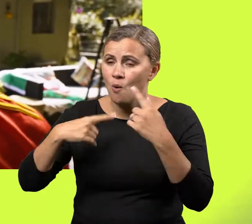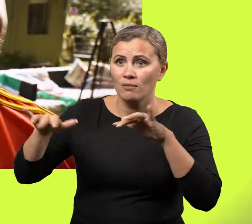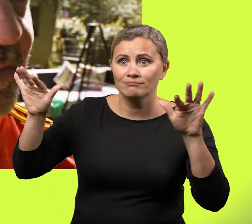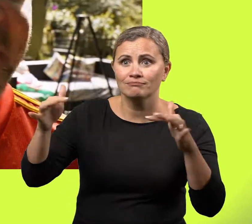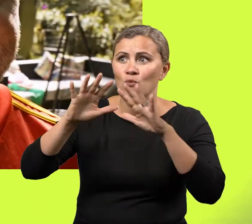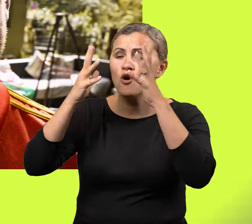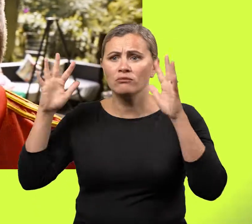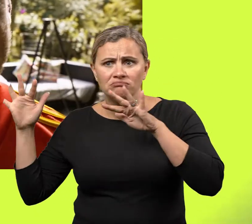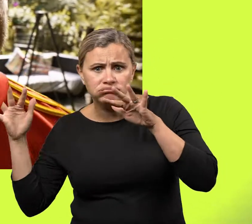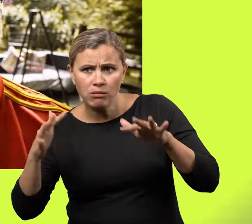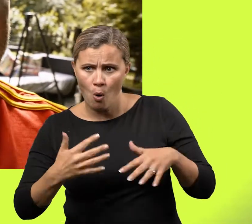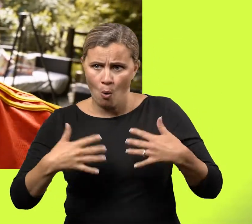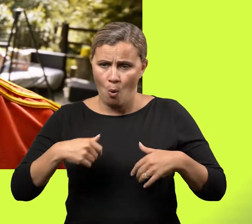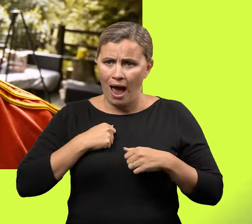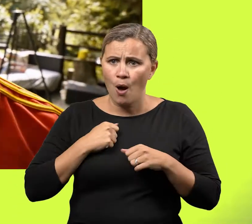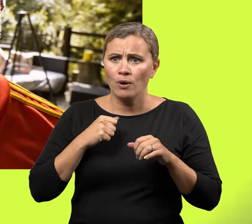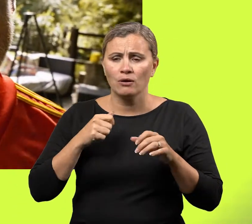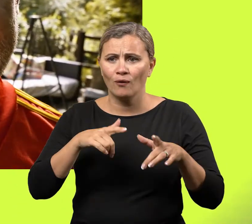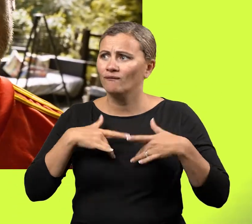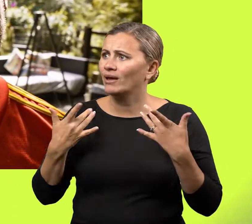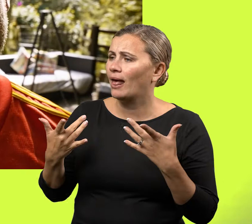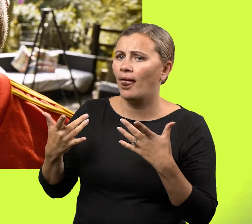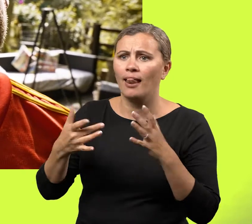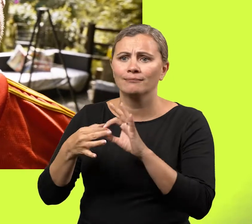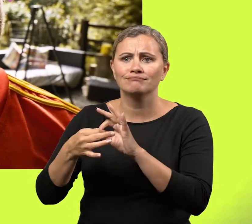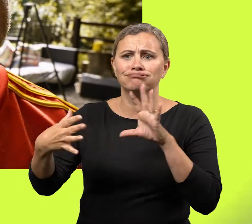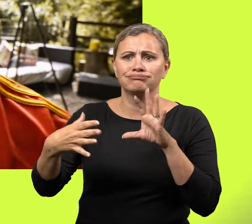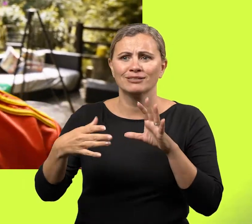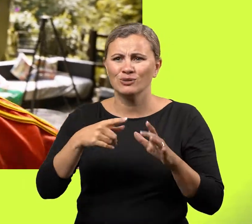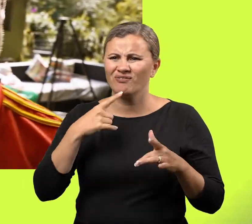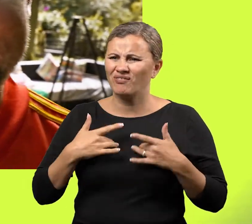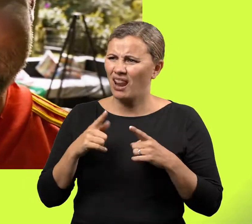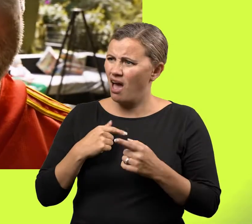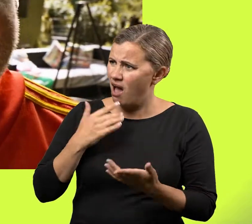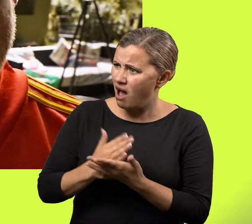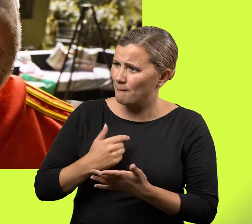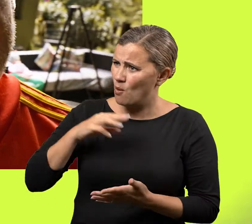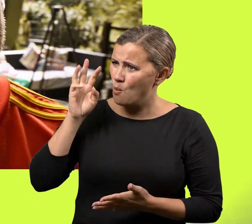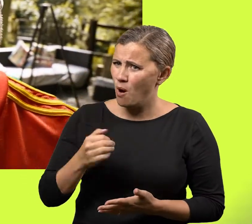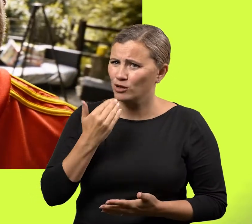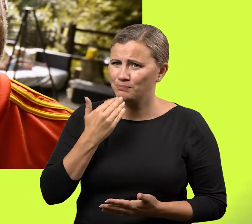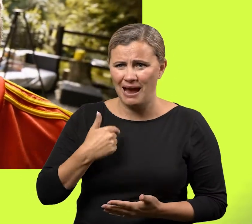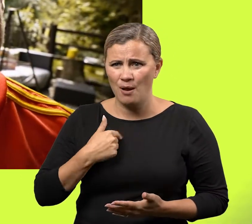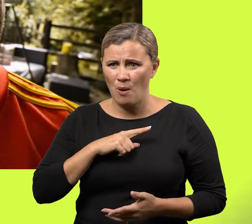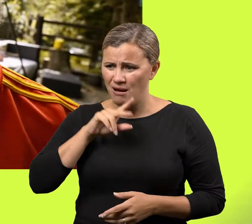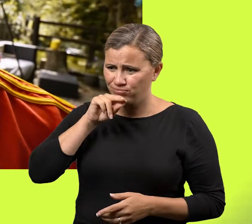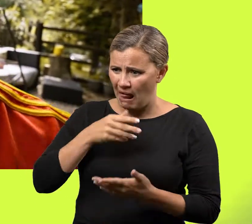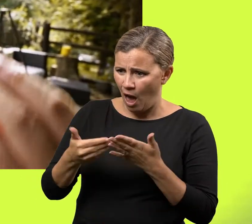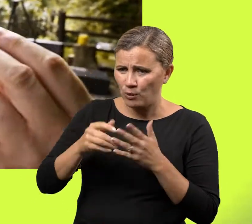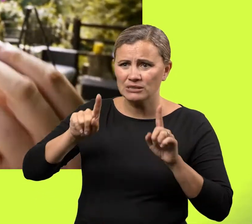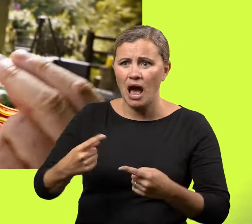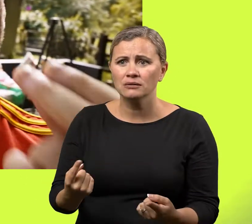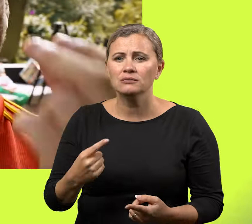us, our biggest team in years, and you felt disconnected. You said you didn't feel like a real Welshman because you couldn't speak the language.